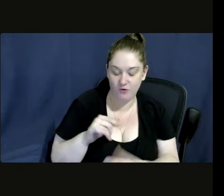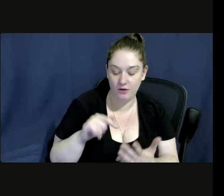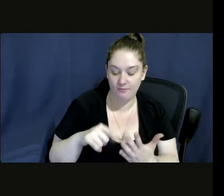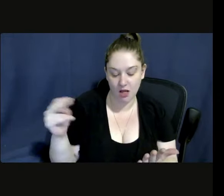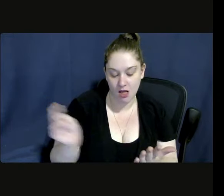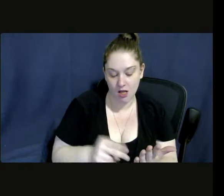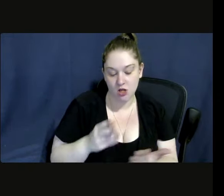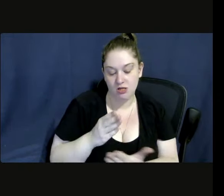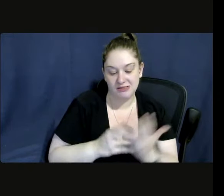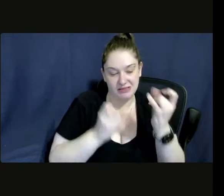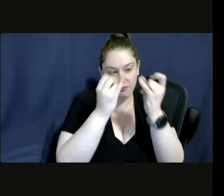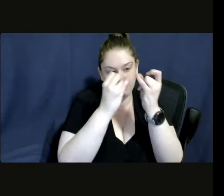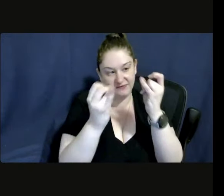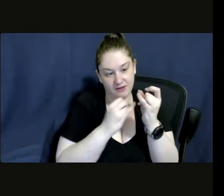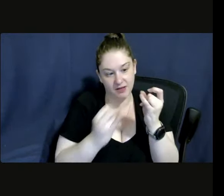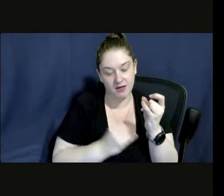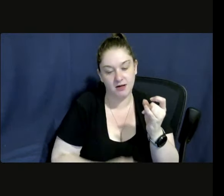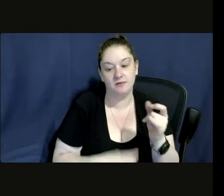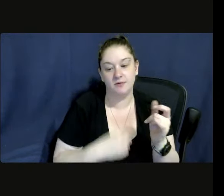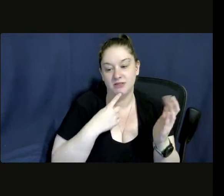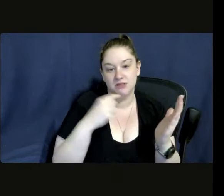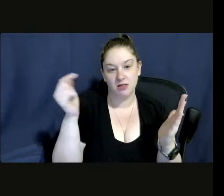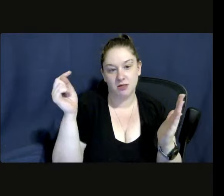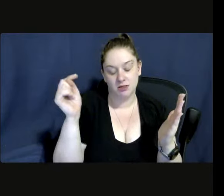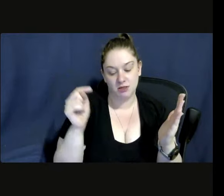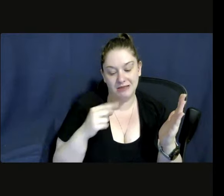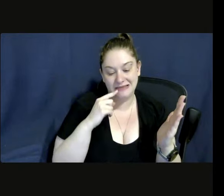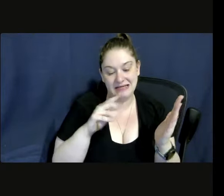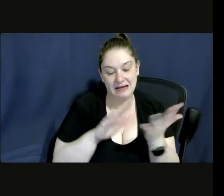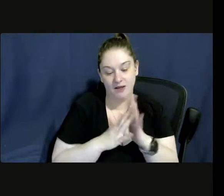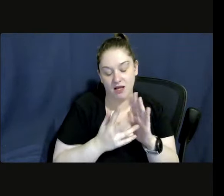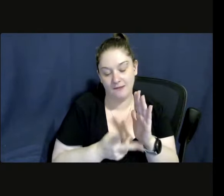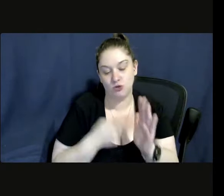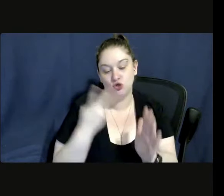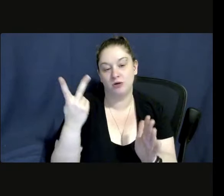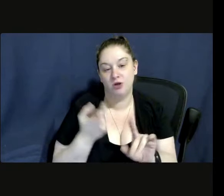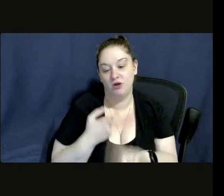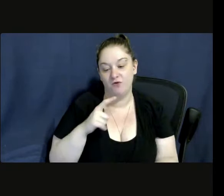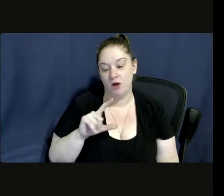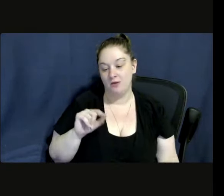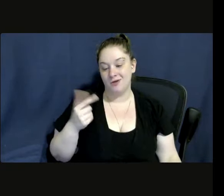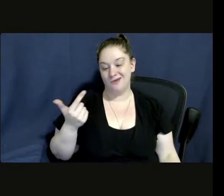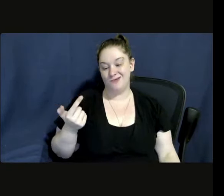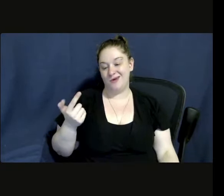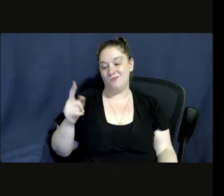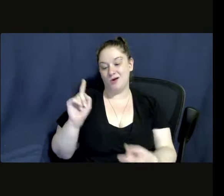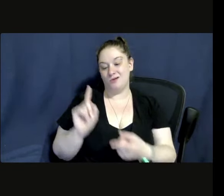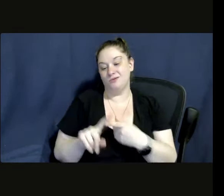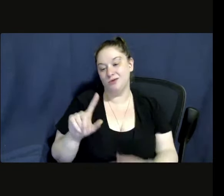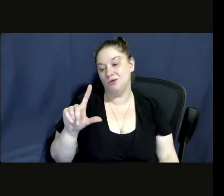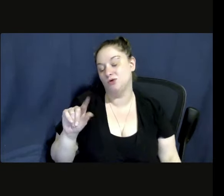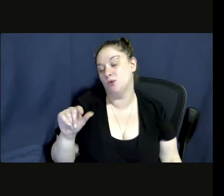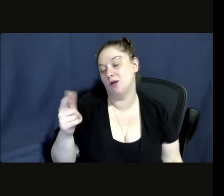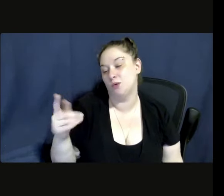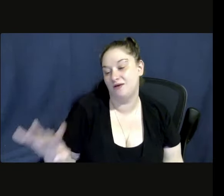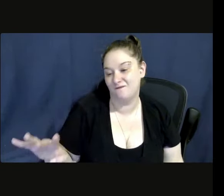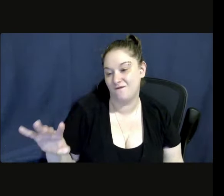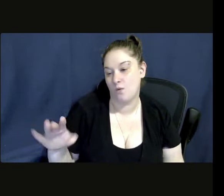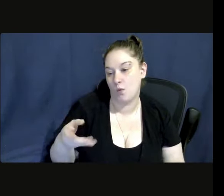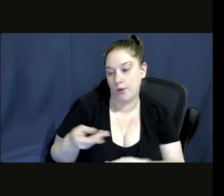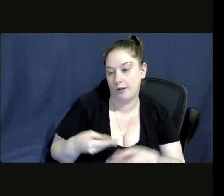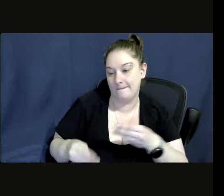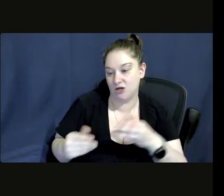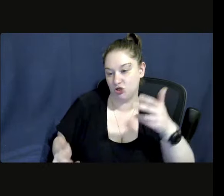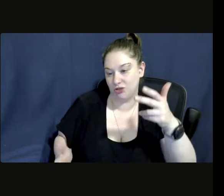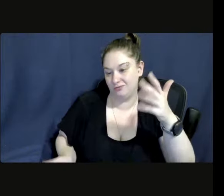some of the line items that we've gone like triple from 2021 to 2024 budget,